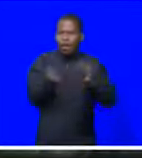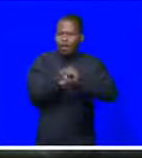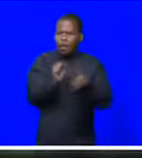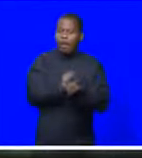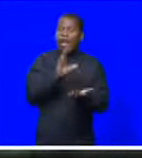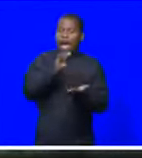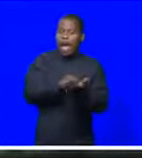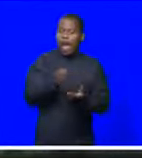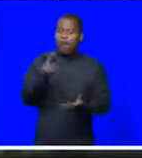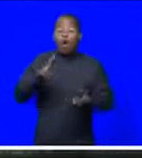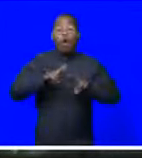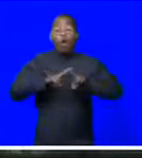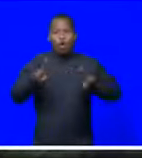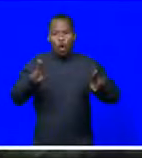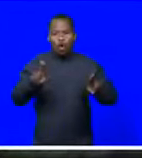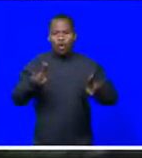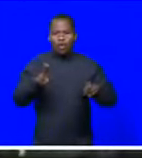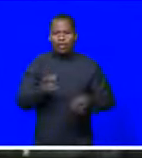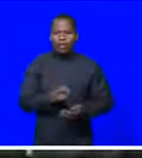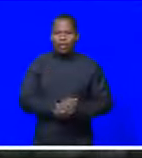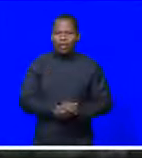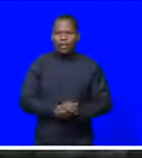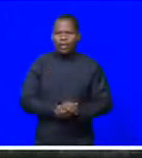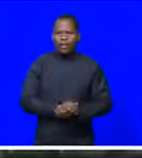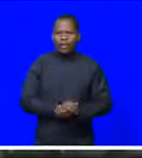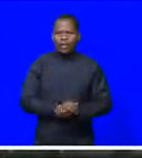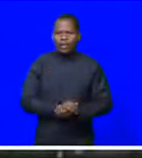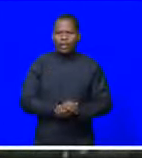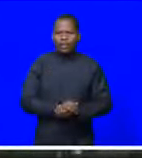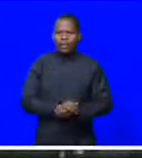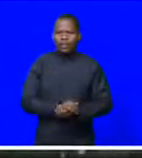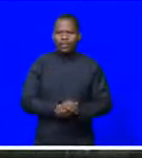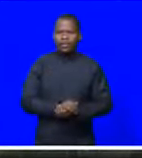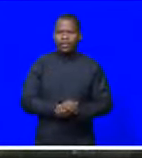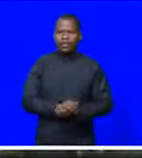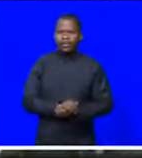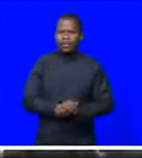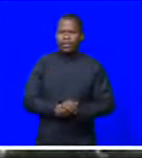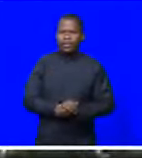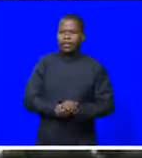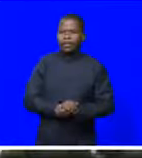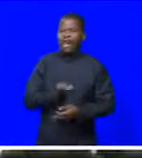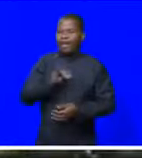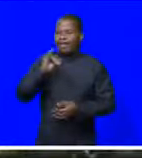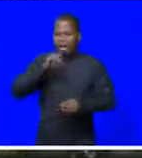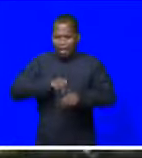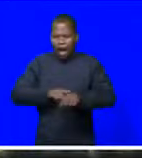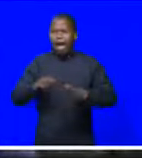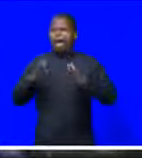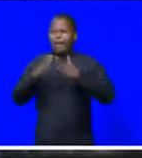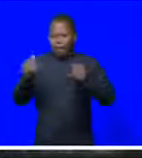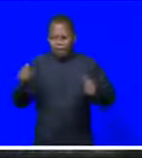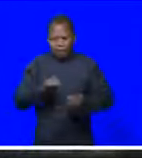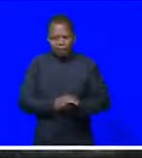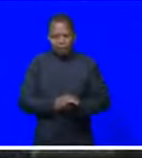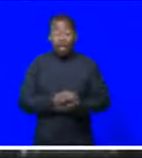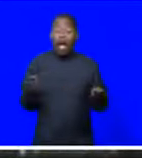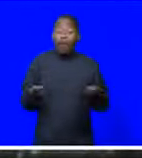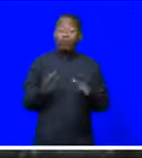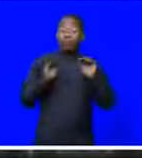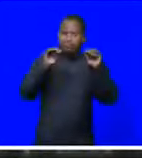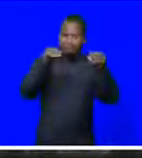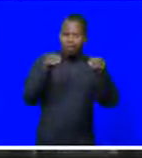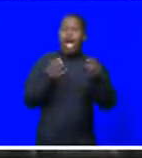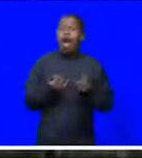namuhla ngoba siva ngathi bathi into ingodi khona la tunga sikhona ishayisile futhi kwa namuhla nami ngiyacala khona sayebo la isho abangaki